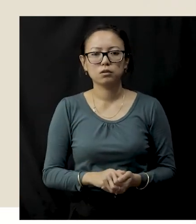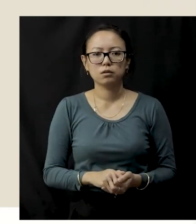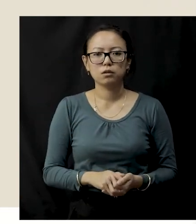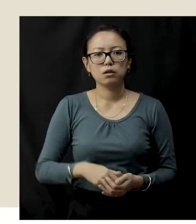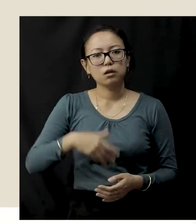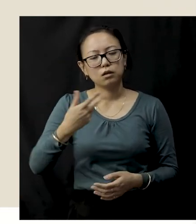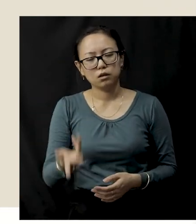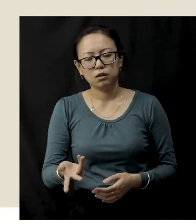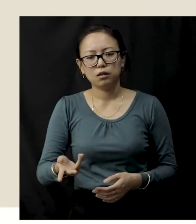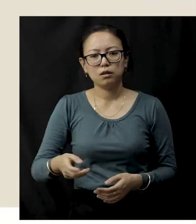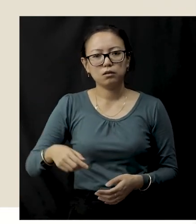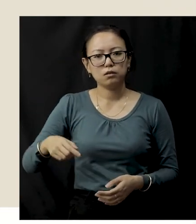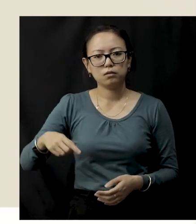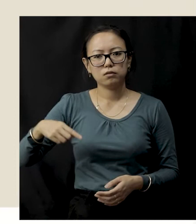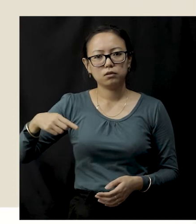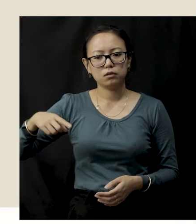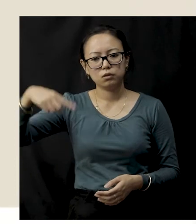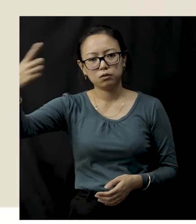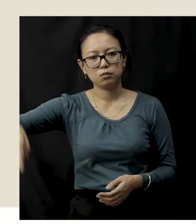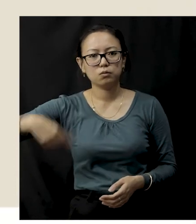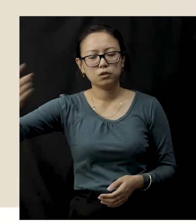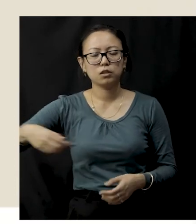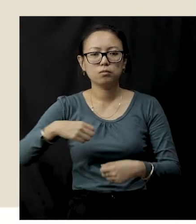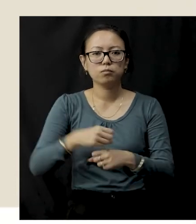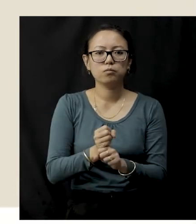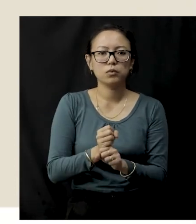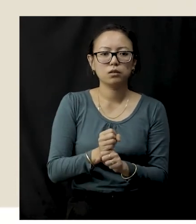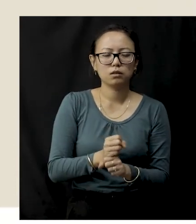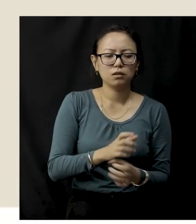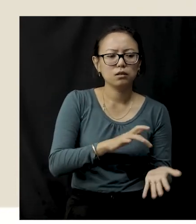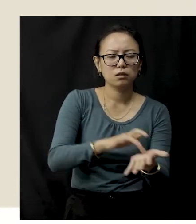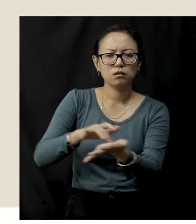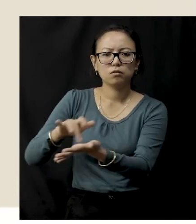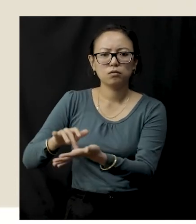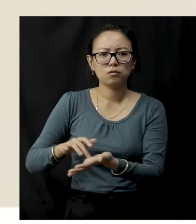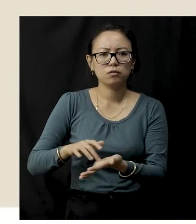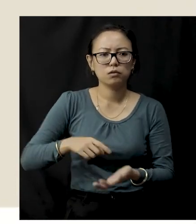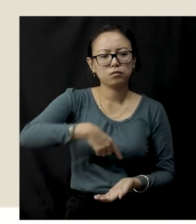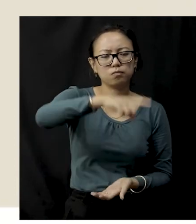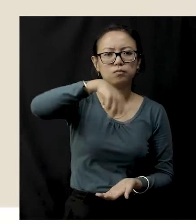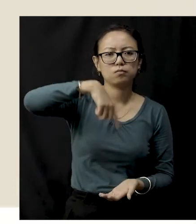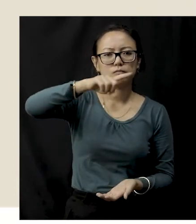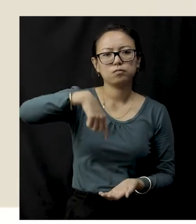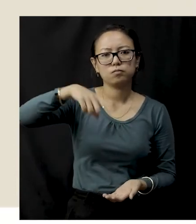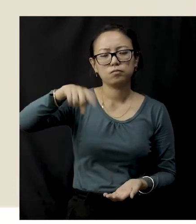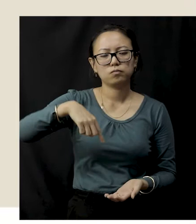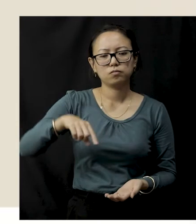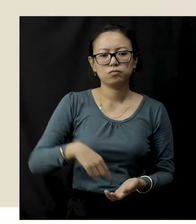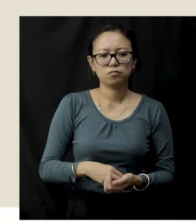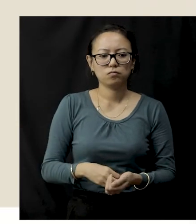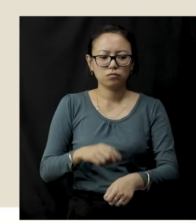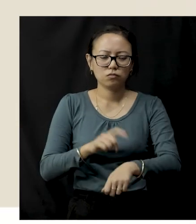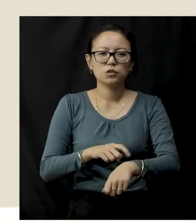of wheel, we were able to go to one place and another place at a very